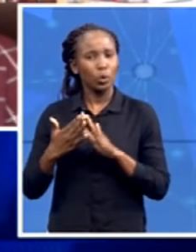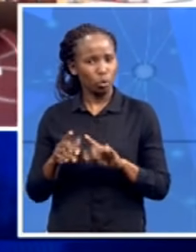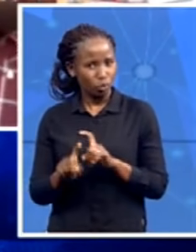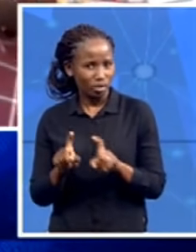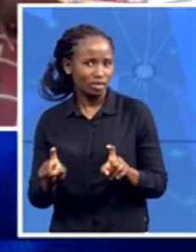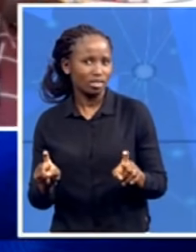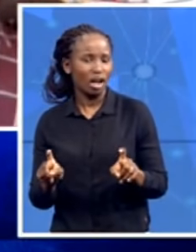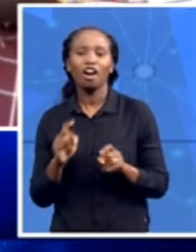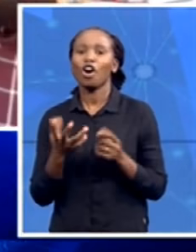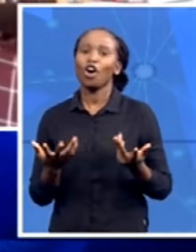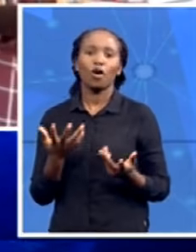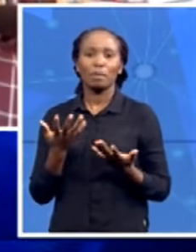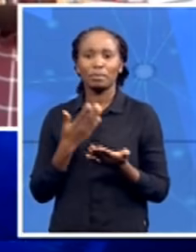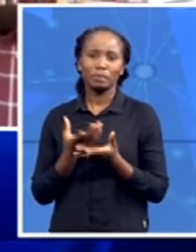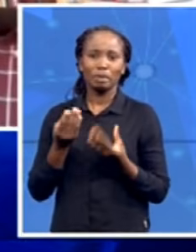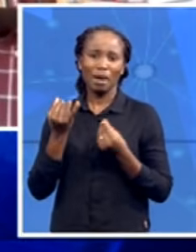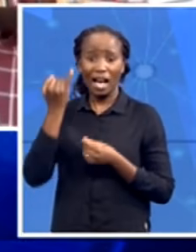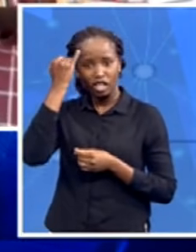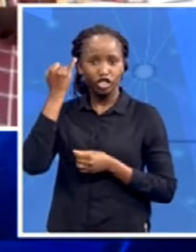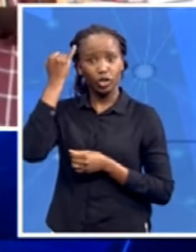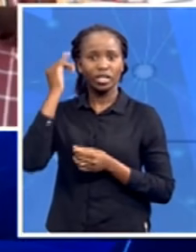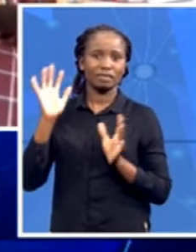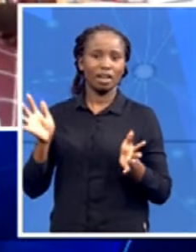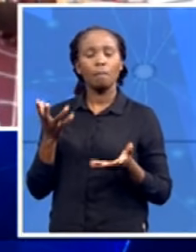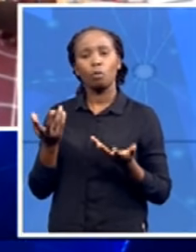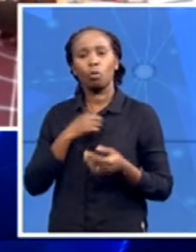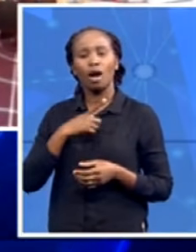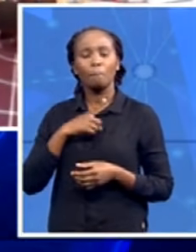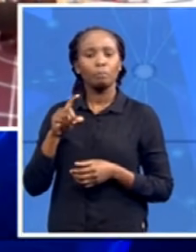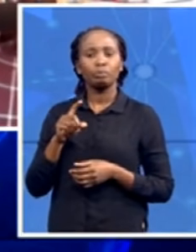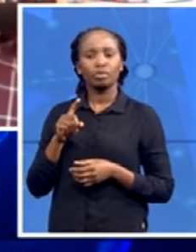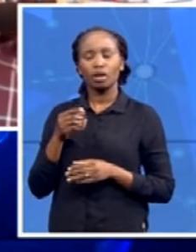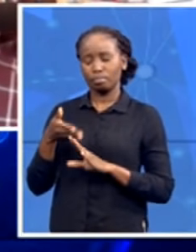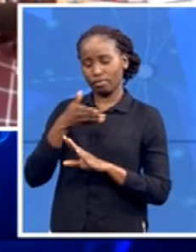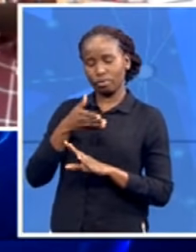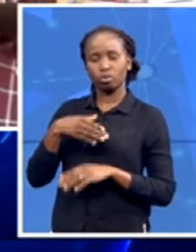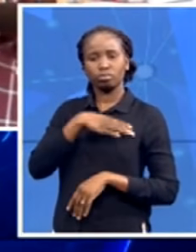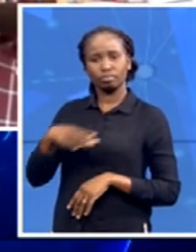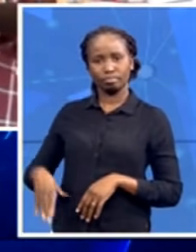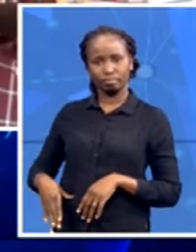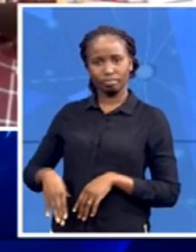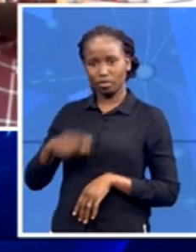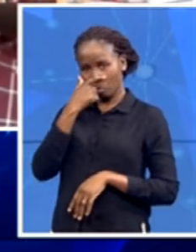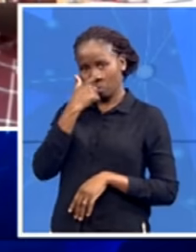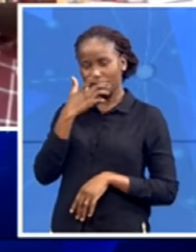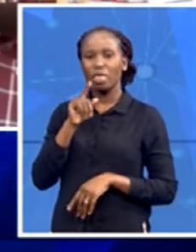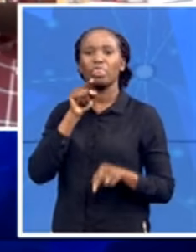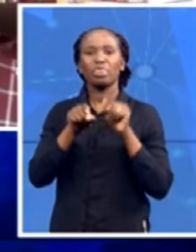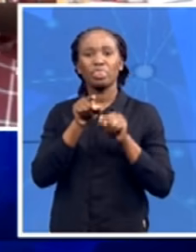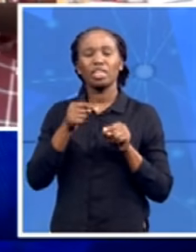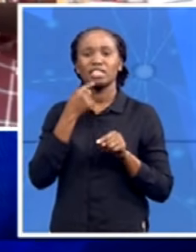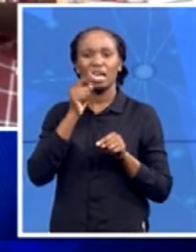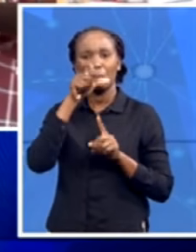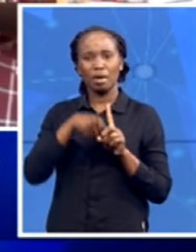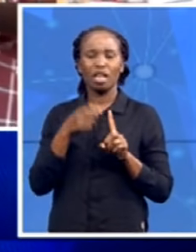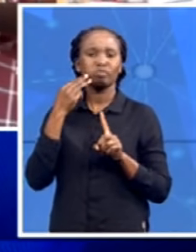on the one hand, President Cyril Ramaphosa has been accused of being a capitalist, and that the ANC has been accused of turning its